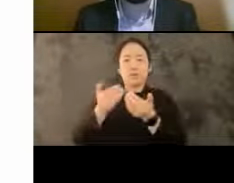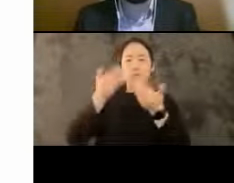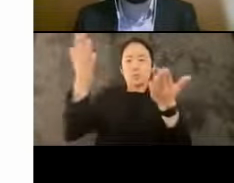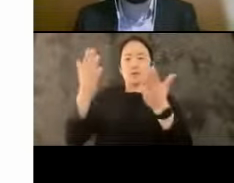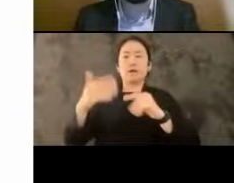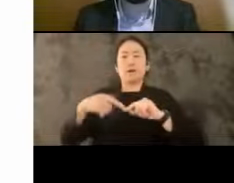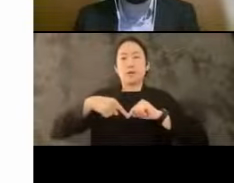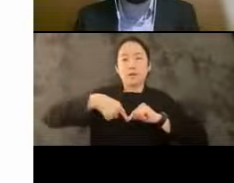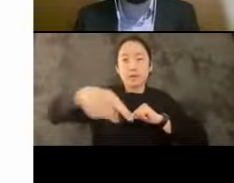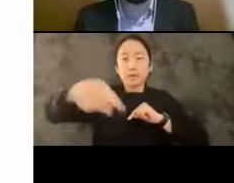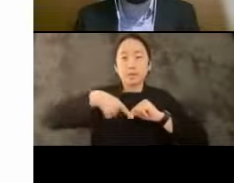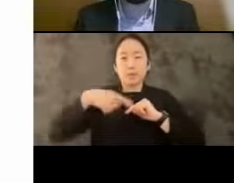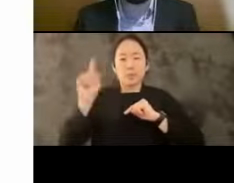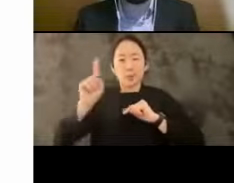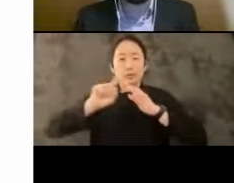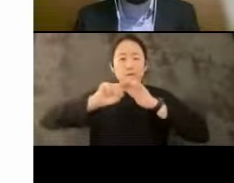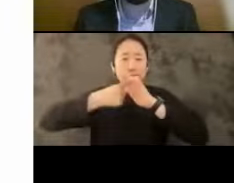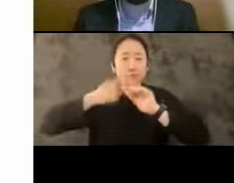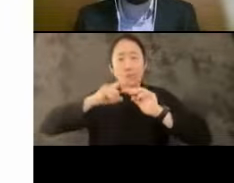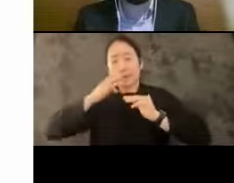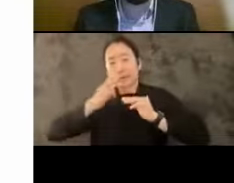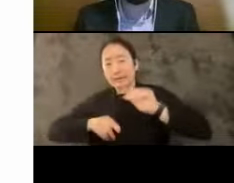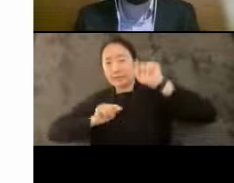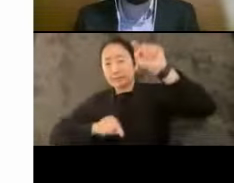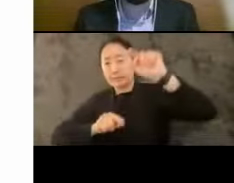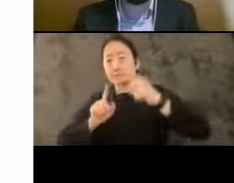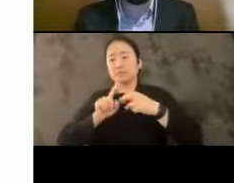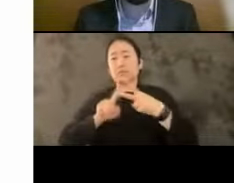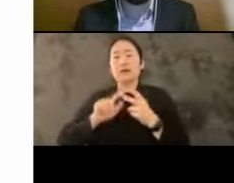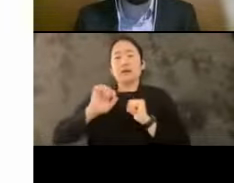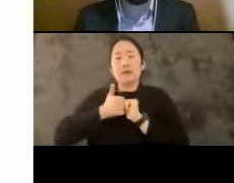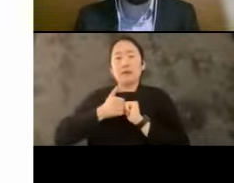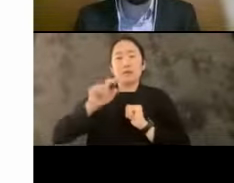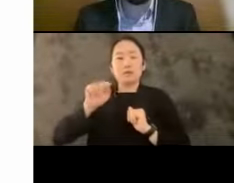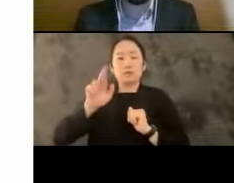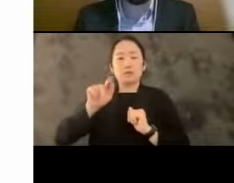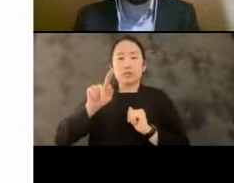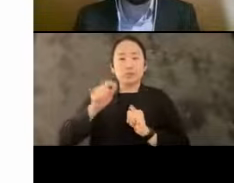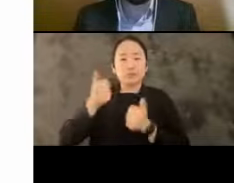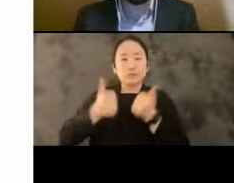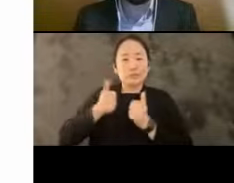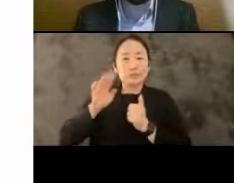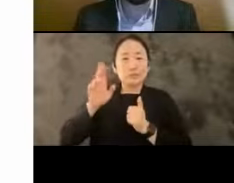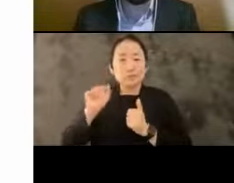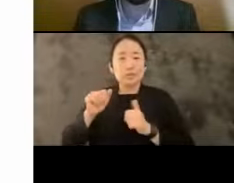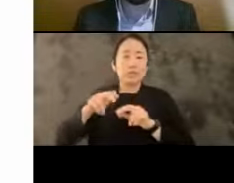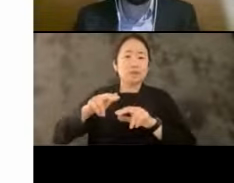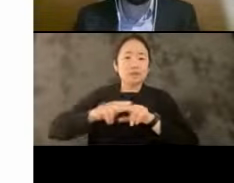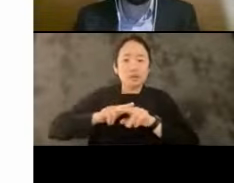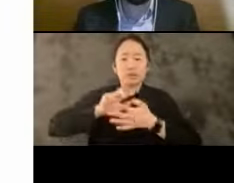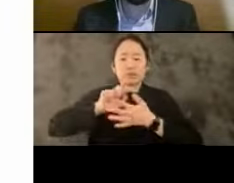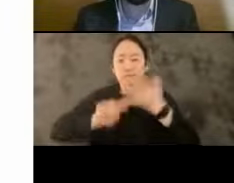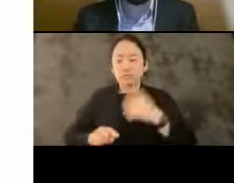that we're moving forward. Next slide. That will be called the locally